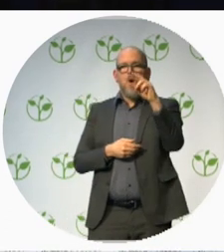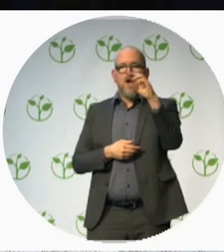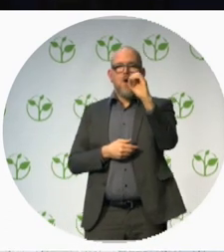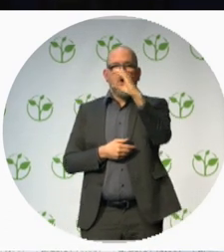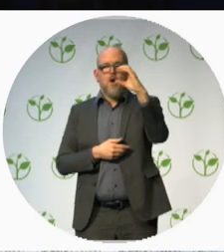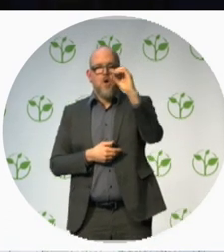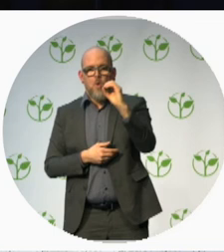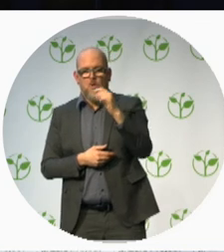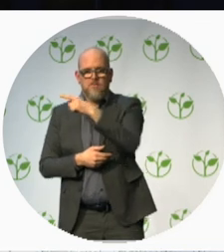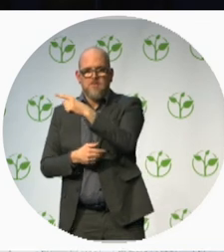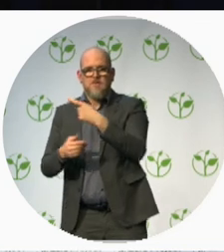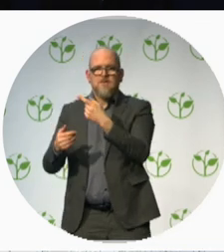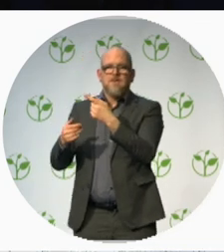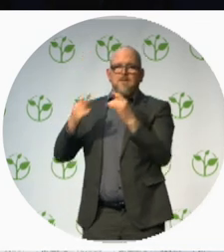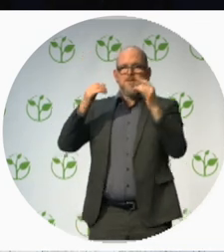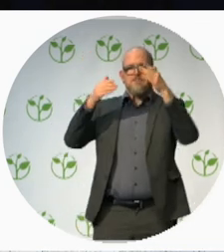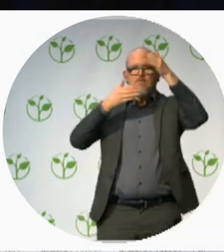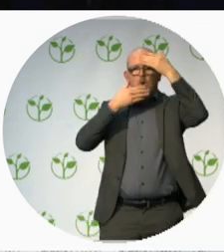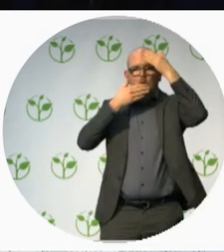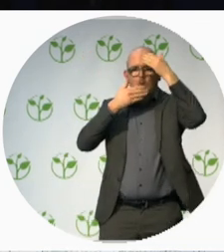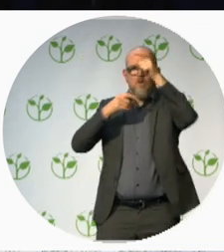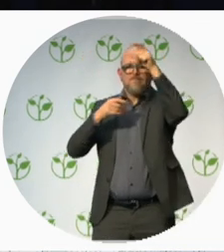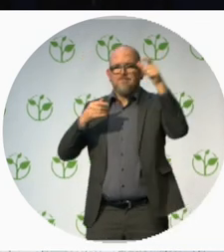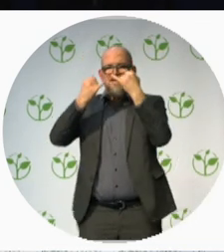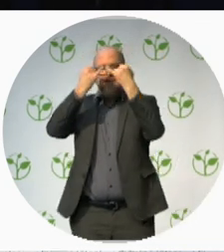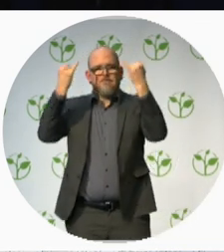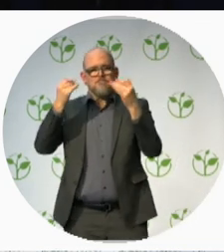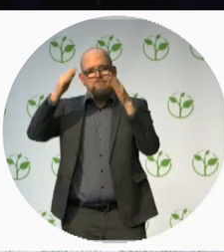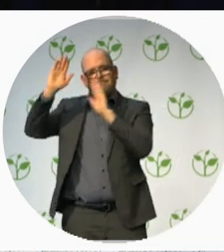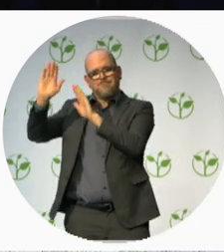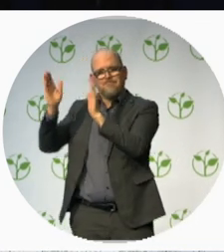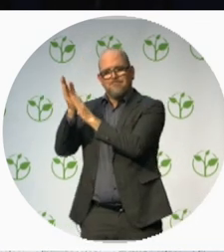Congratulations to the Institute for Disabilities Research and Training for Morocco.